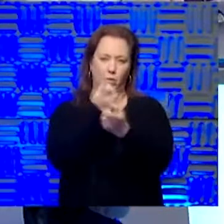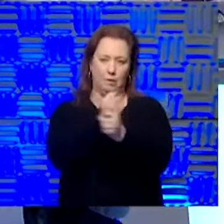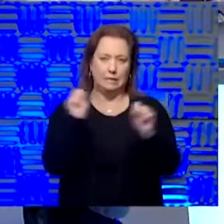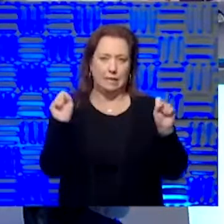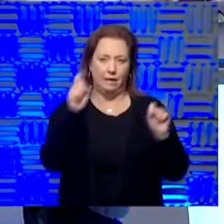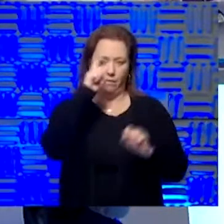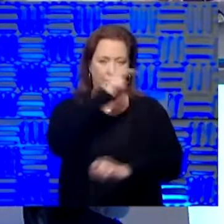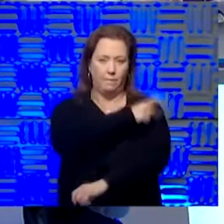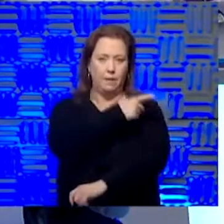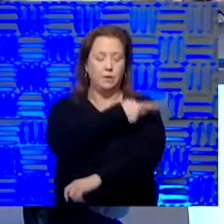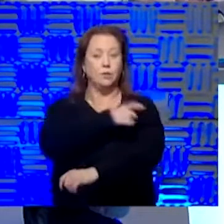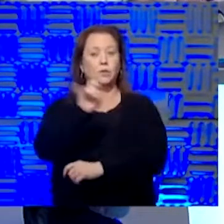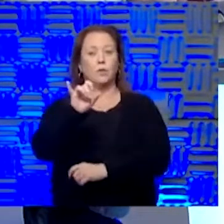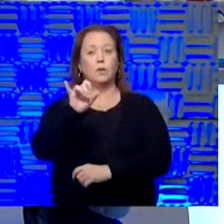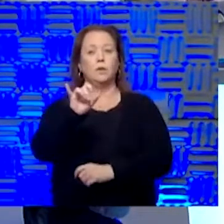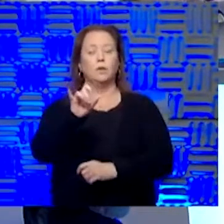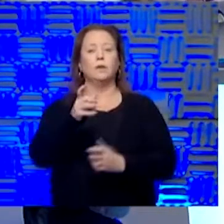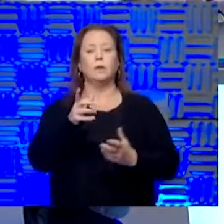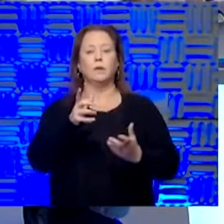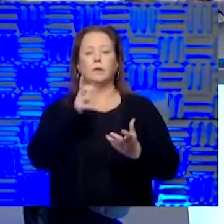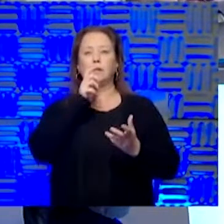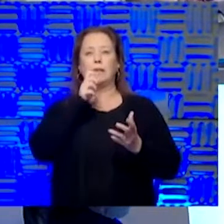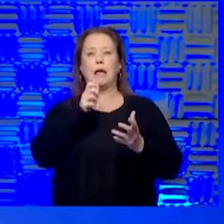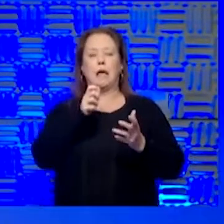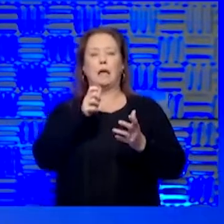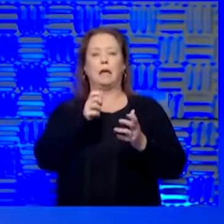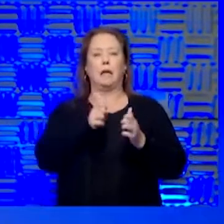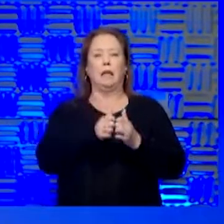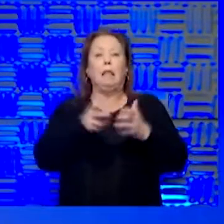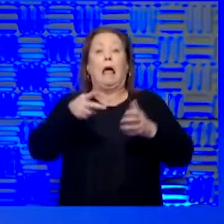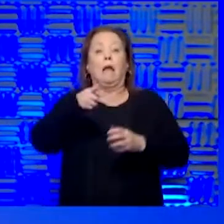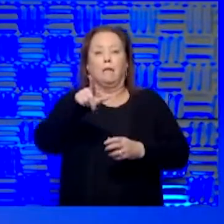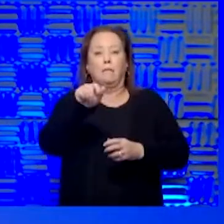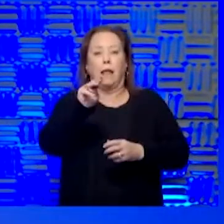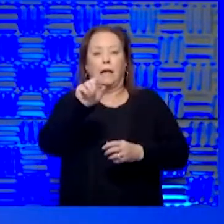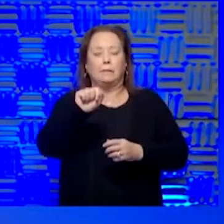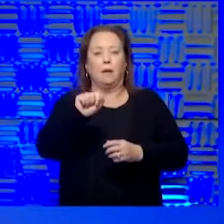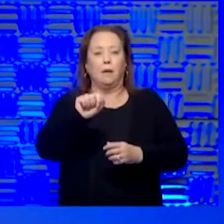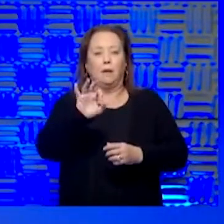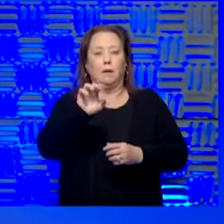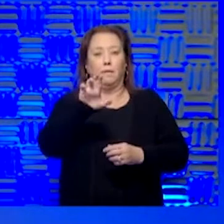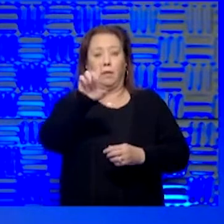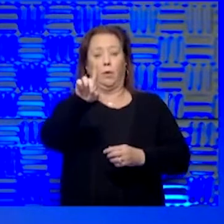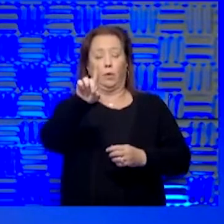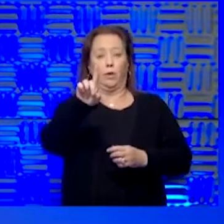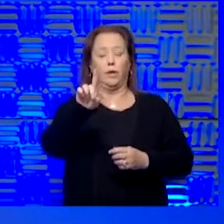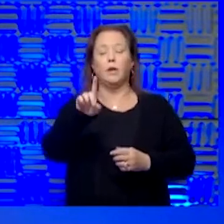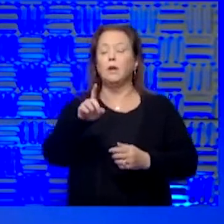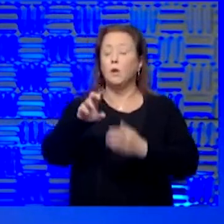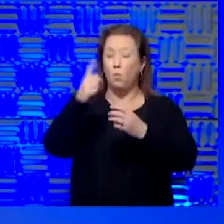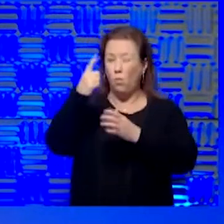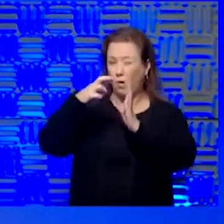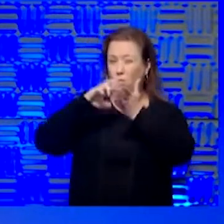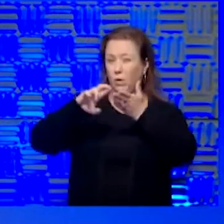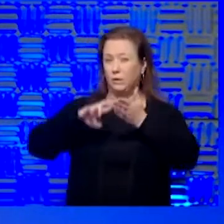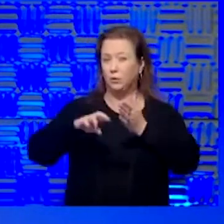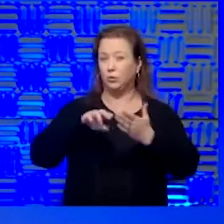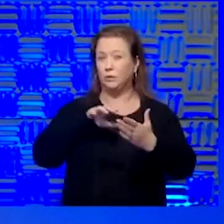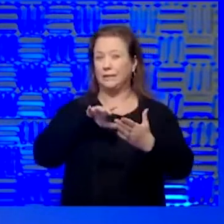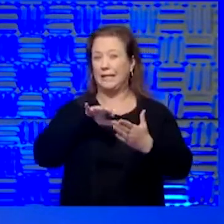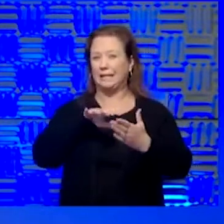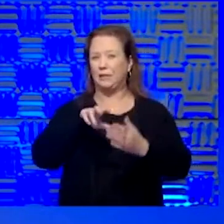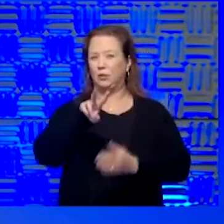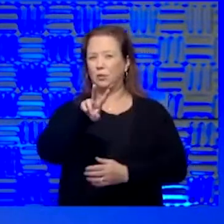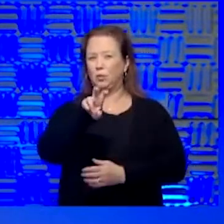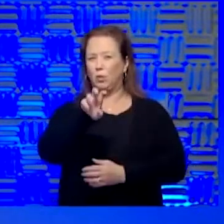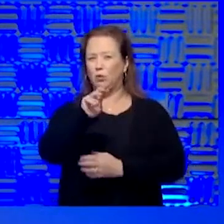patient. It's not a menial amount of plasma or fluid either. One of the research studies showed 200 milliliters. That's a